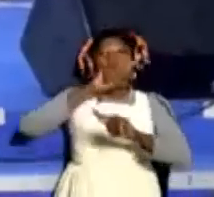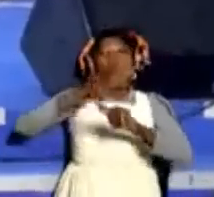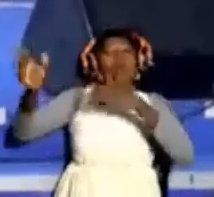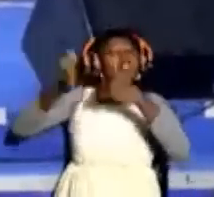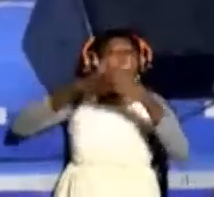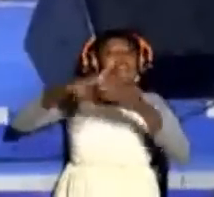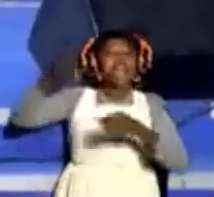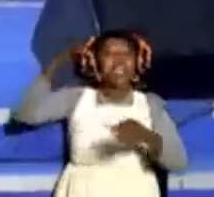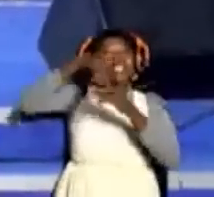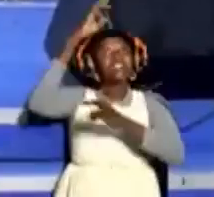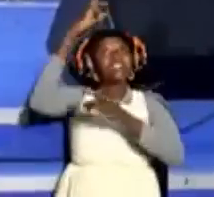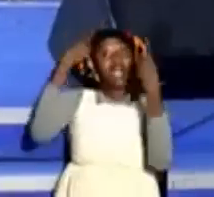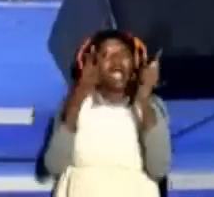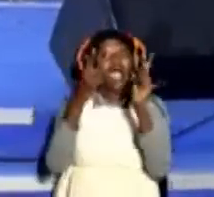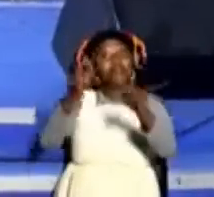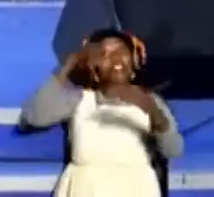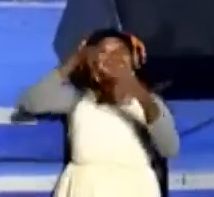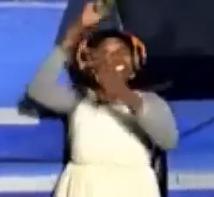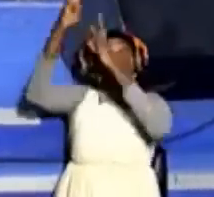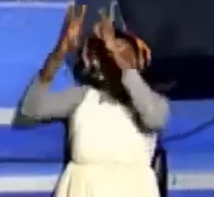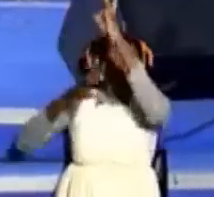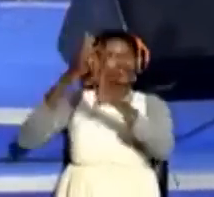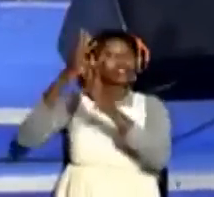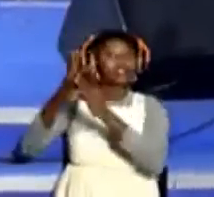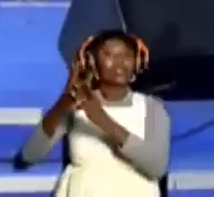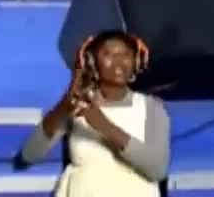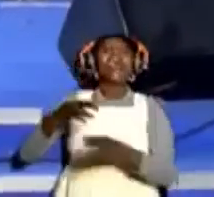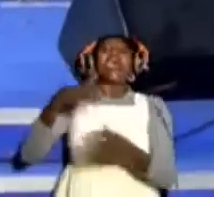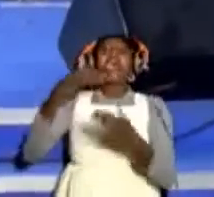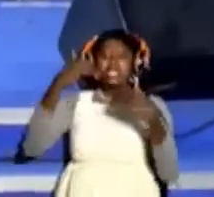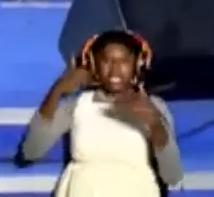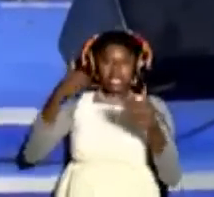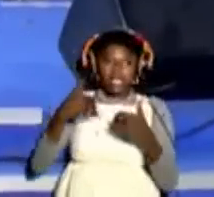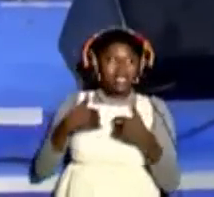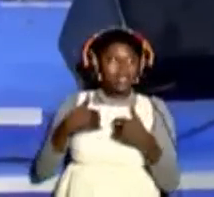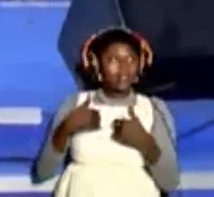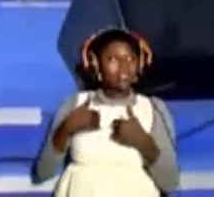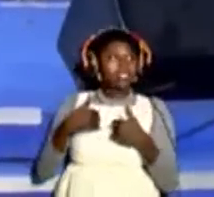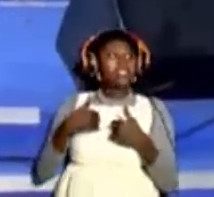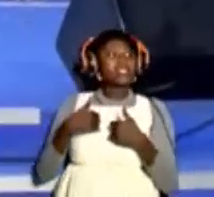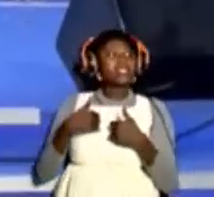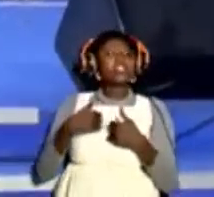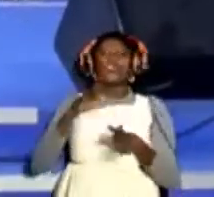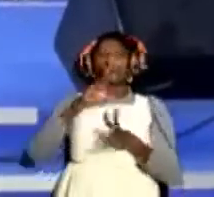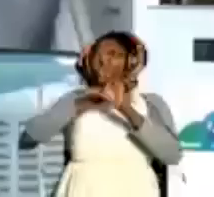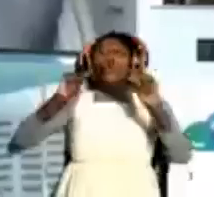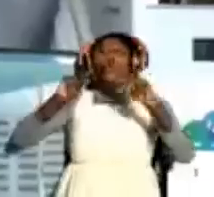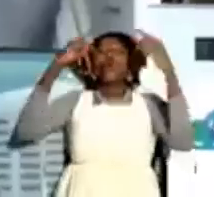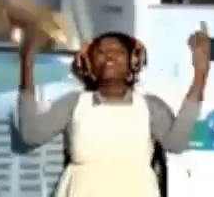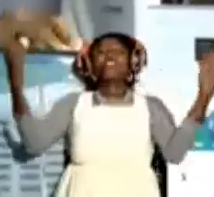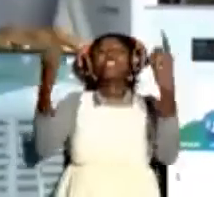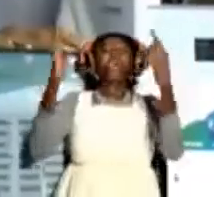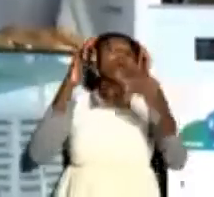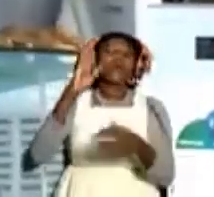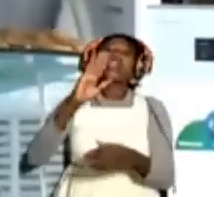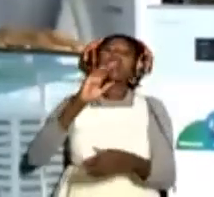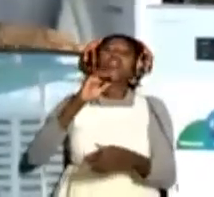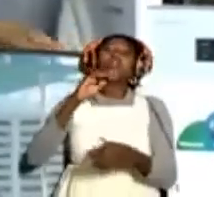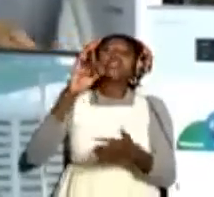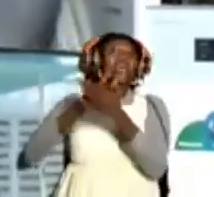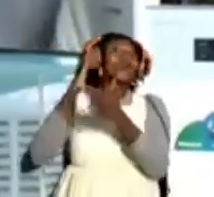whatever is happening in the world, hands joined to hands, no sinner will go